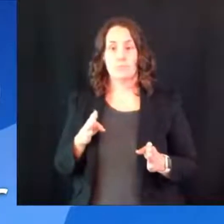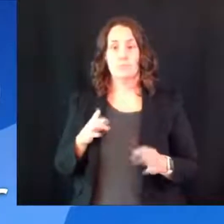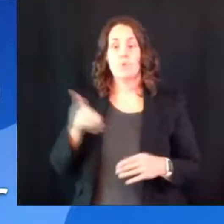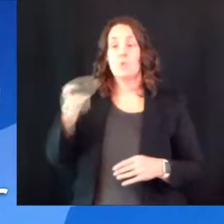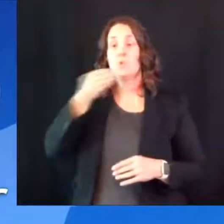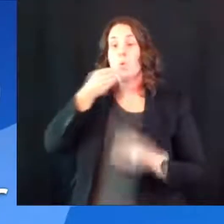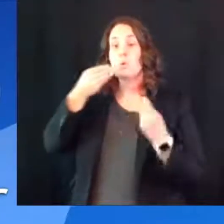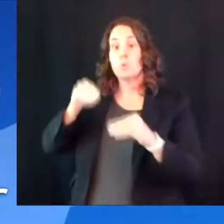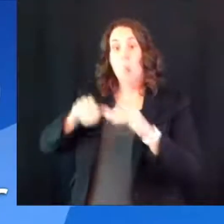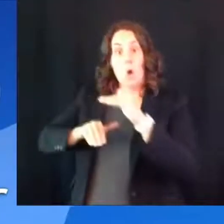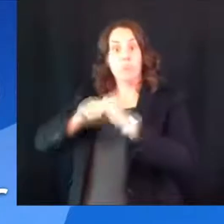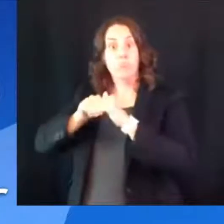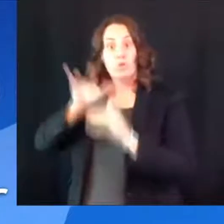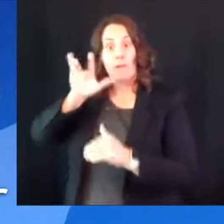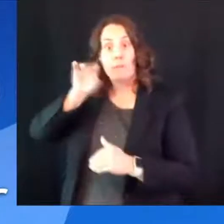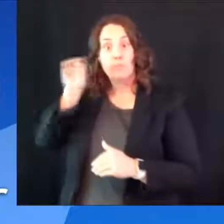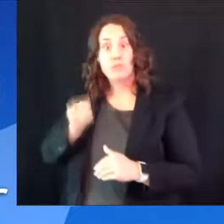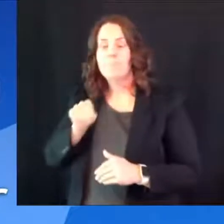Lauren.